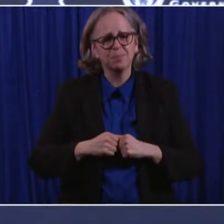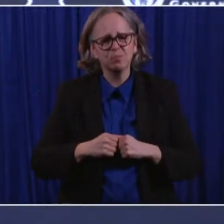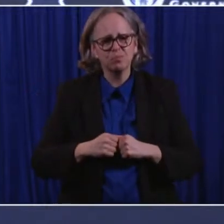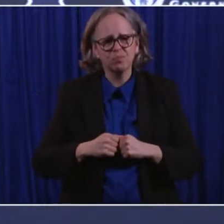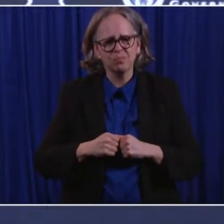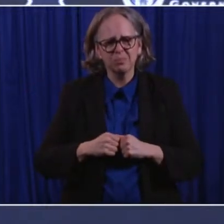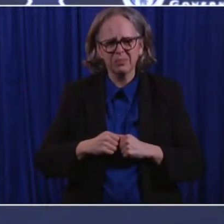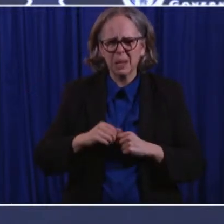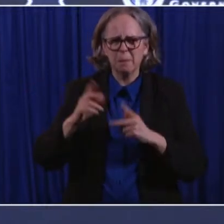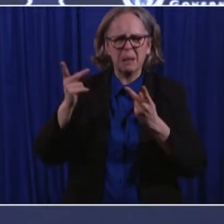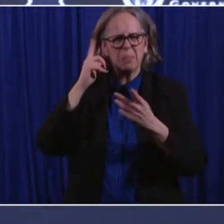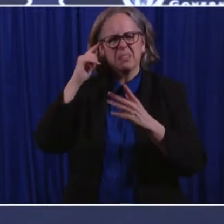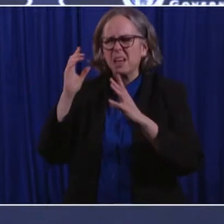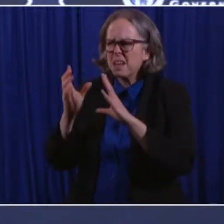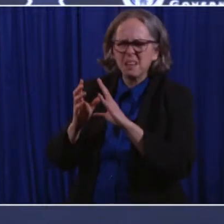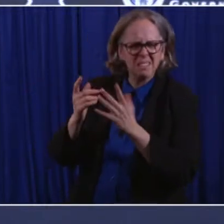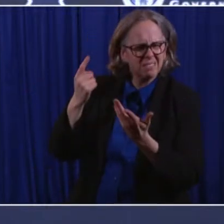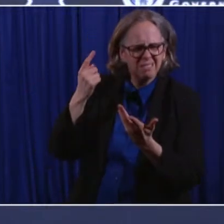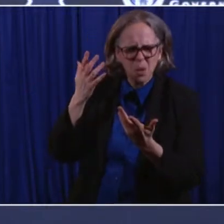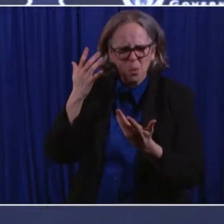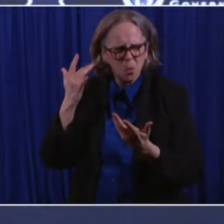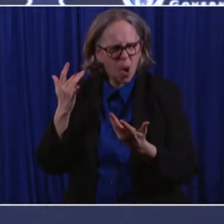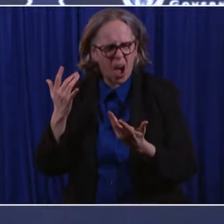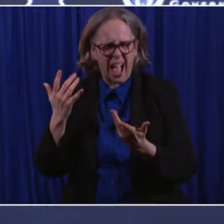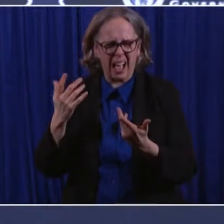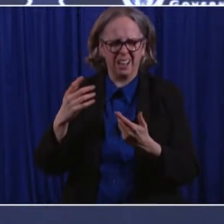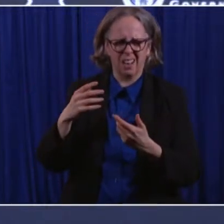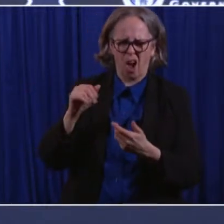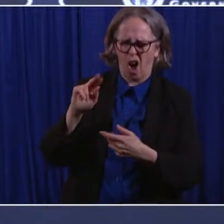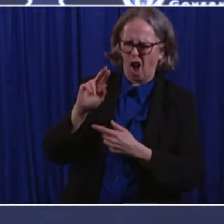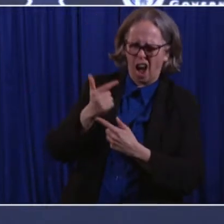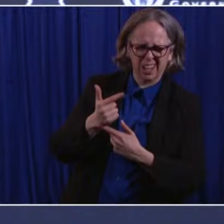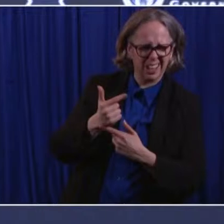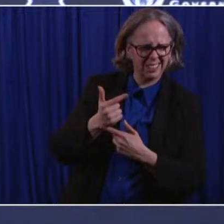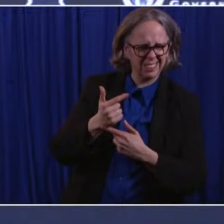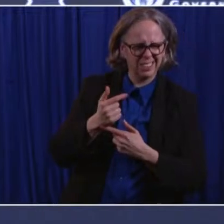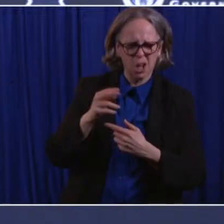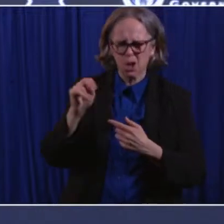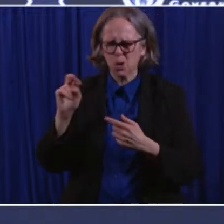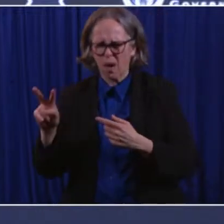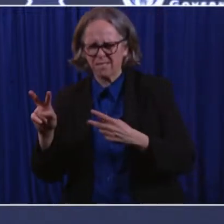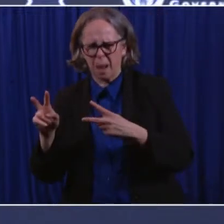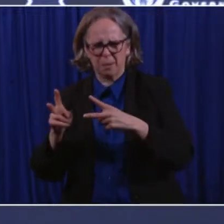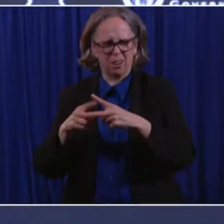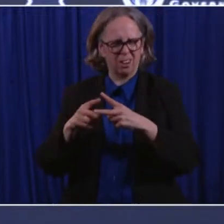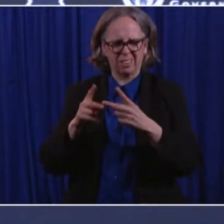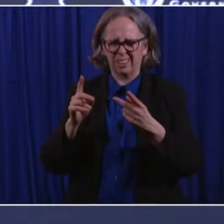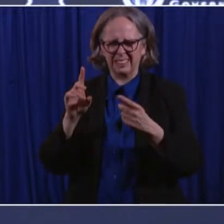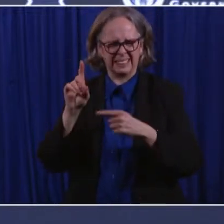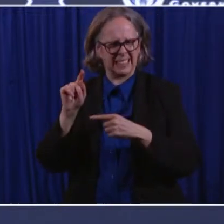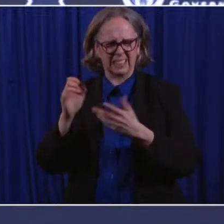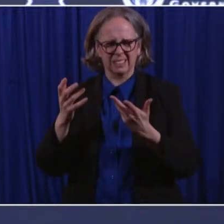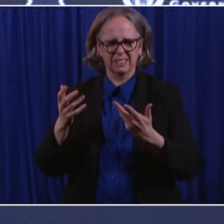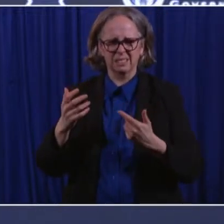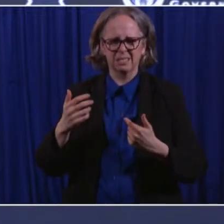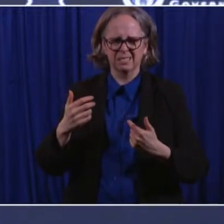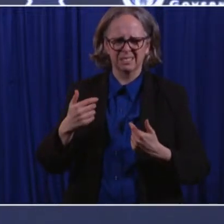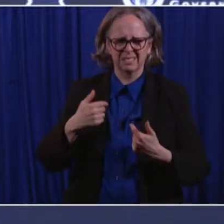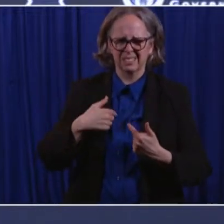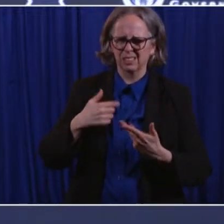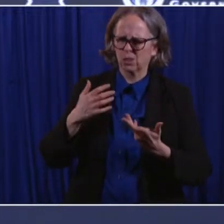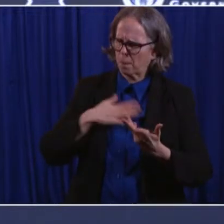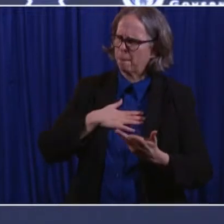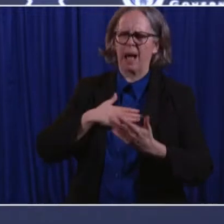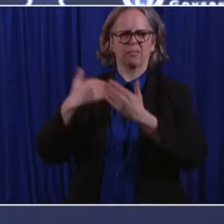wonder why these dates were selected. I have the responsibility to make the decision under Ohio law, but we